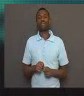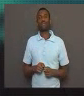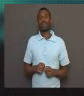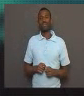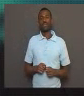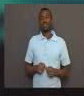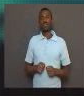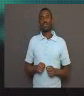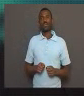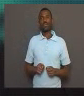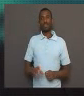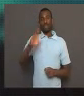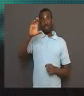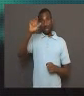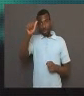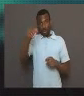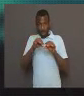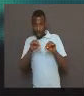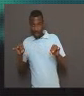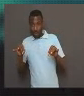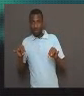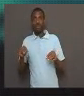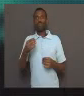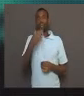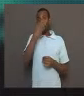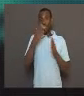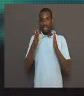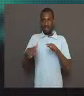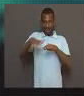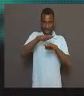to place the calorimeter on a heater.